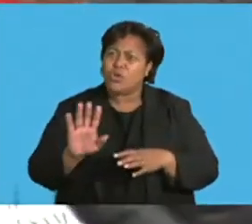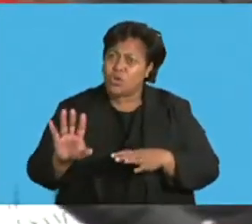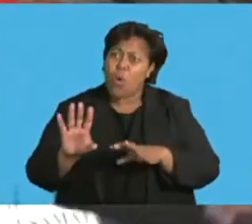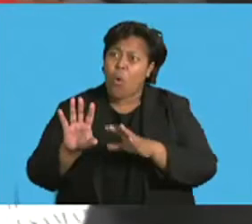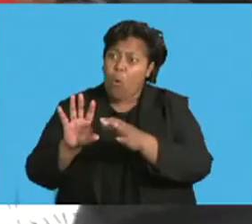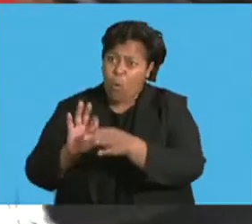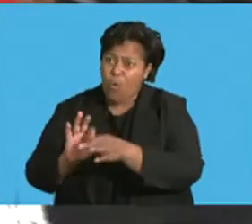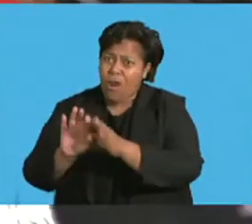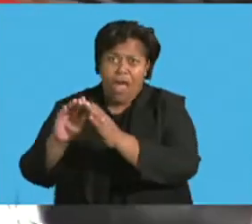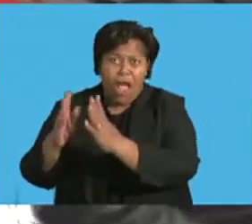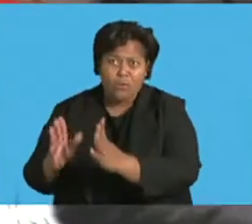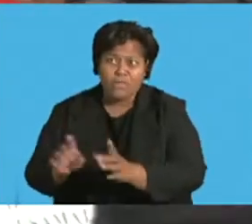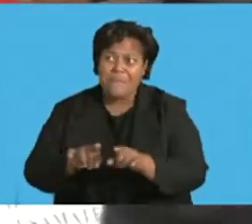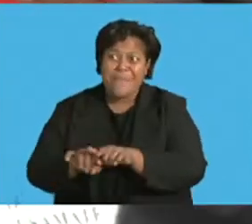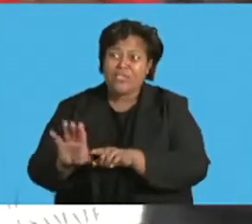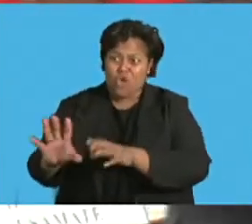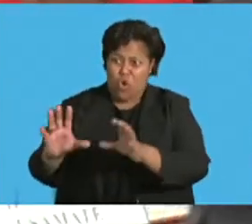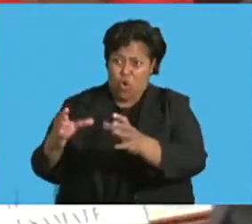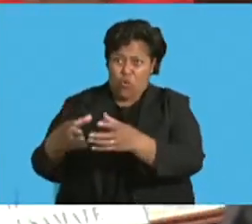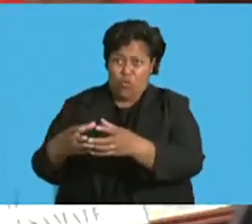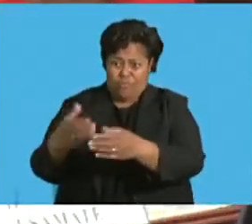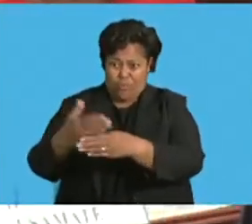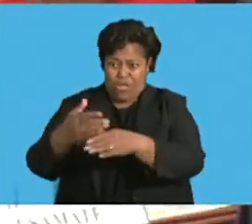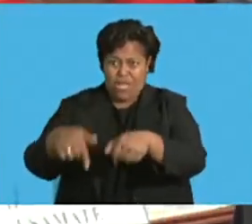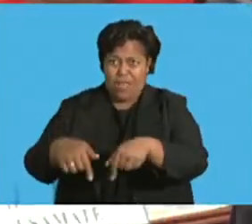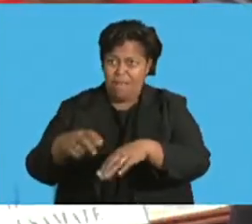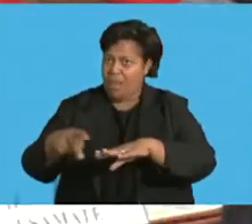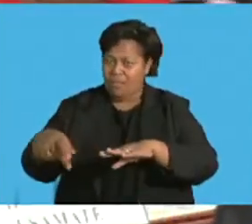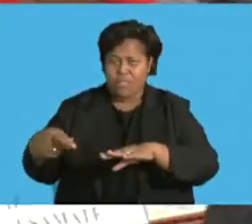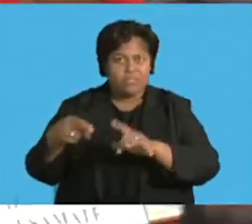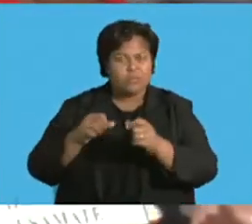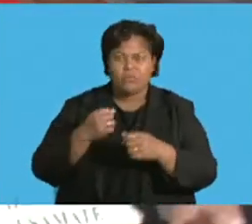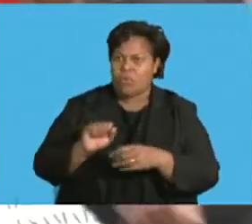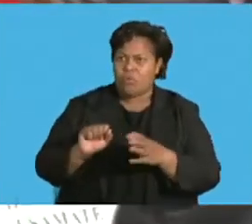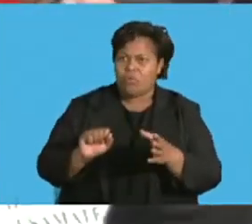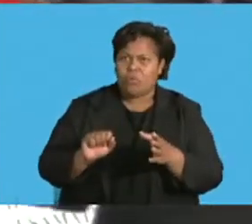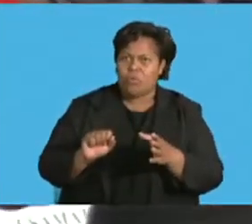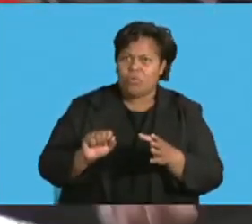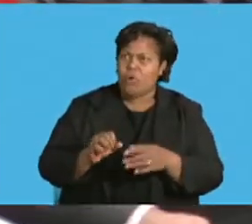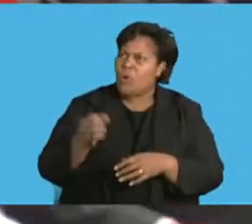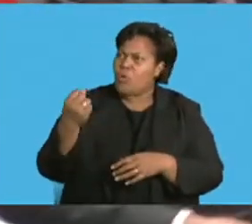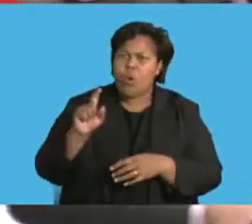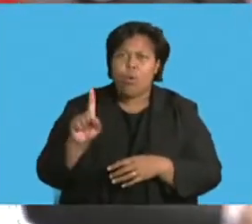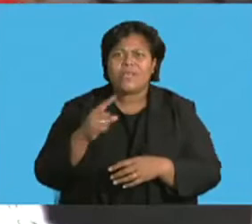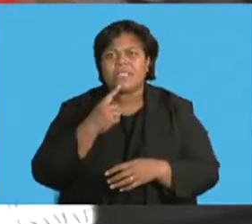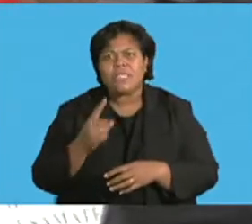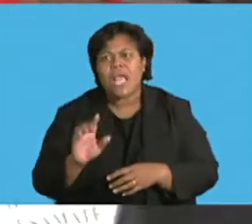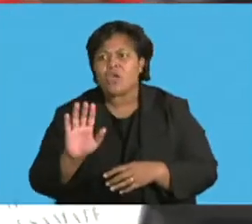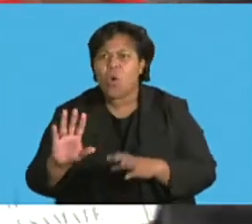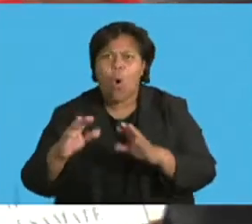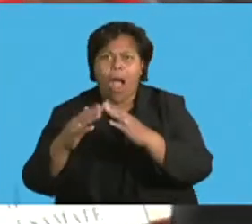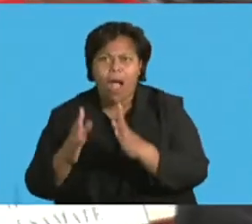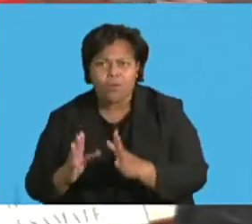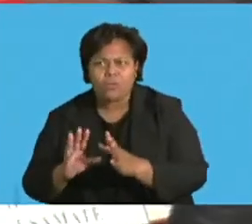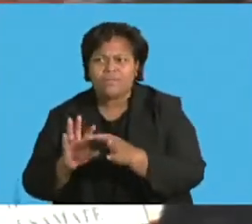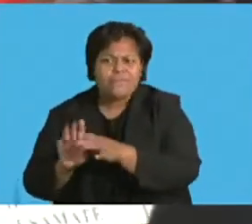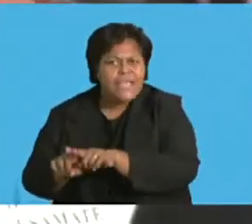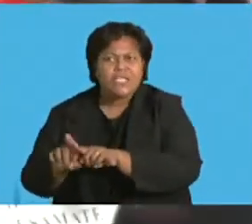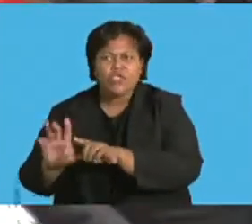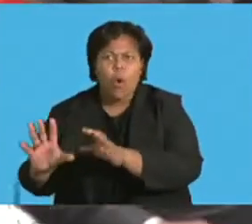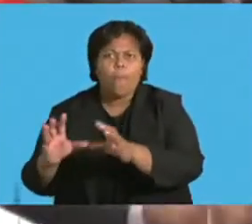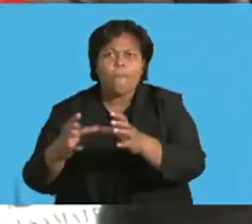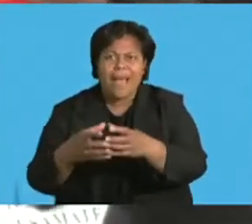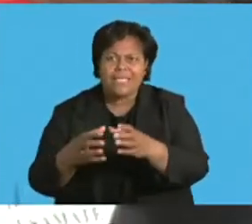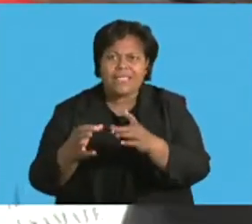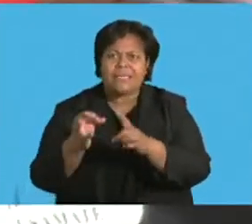party. Nobody ever says your party is the house, or the house is your party. Nobody ever says the house is this side of the